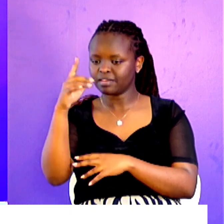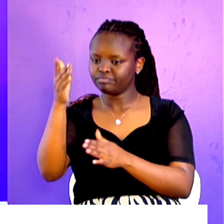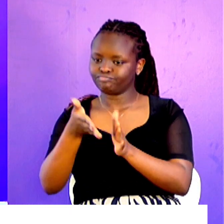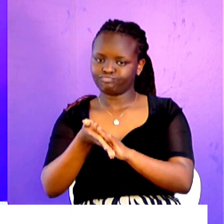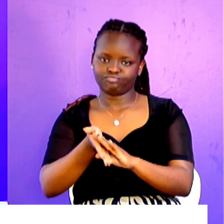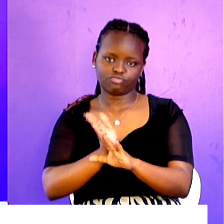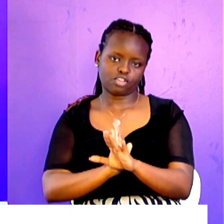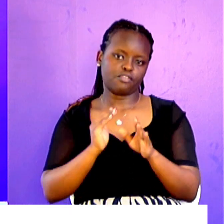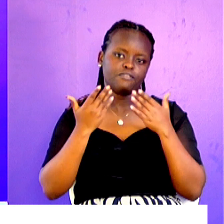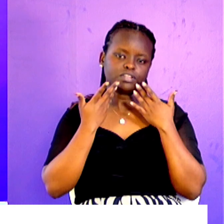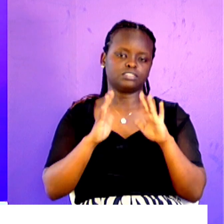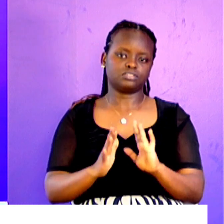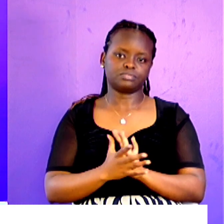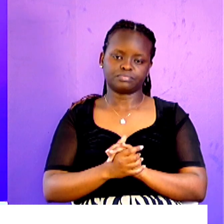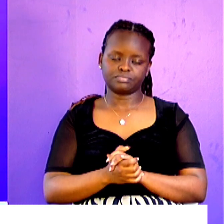withdrawn.